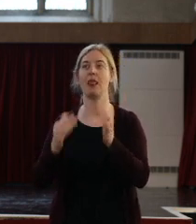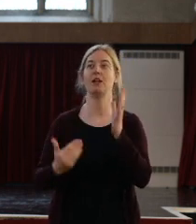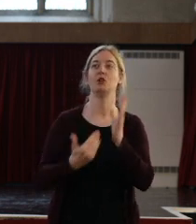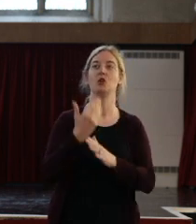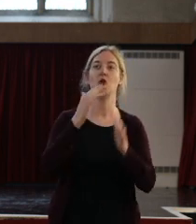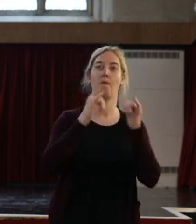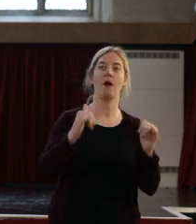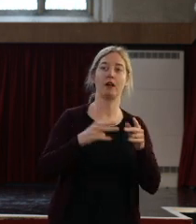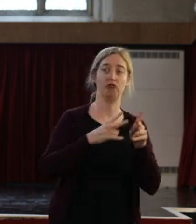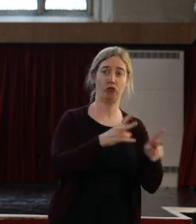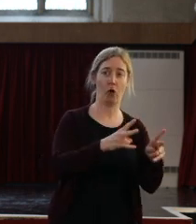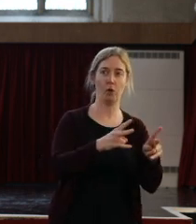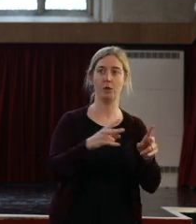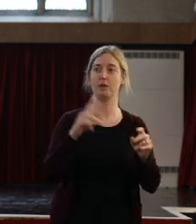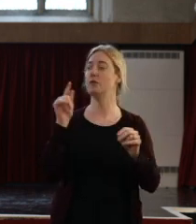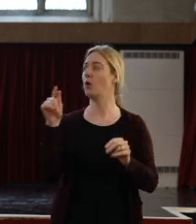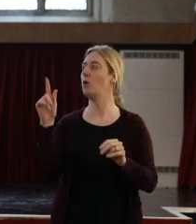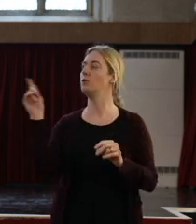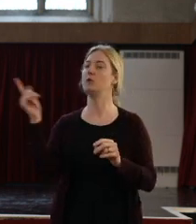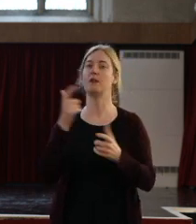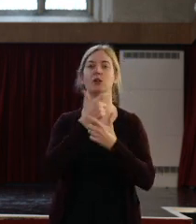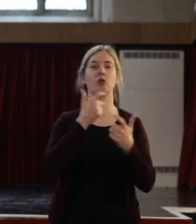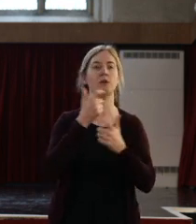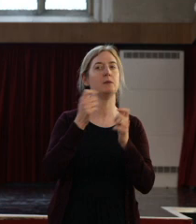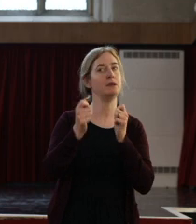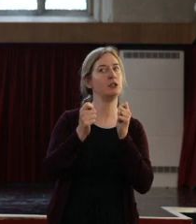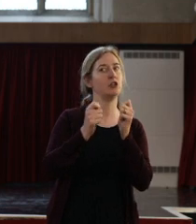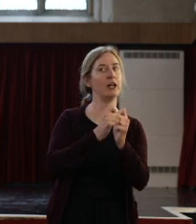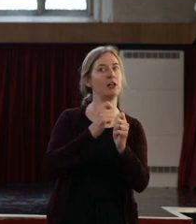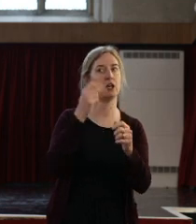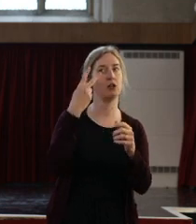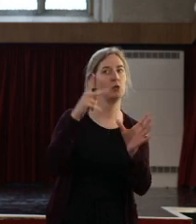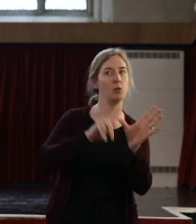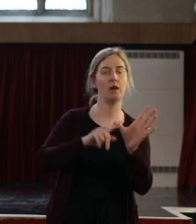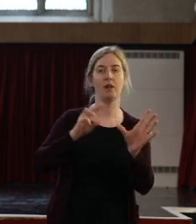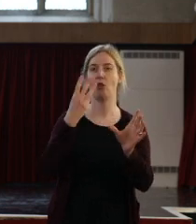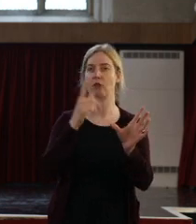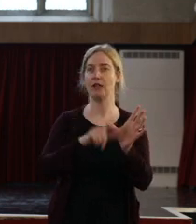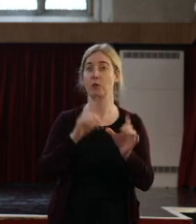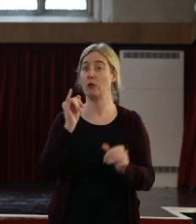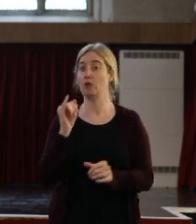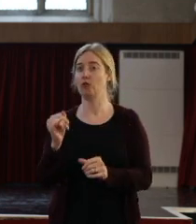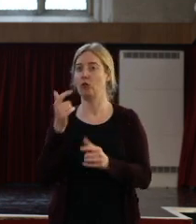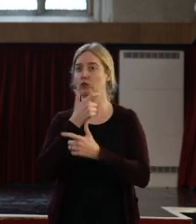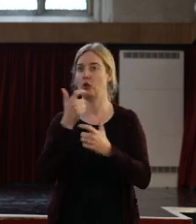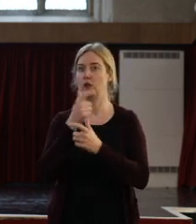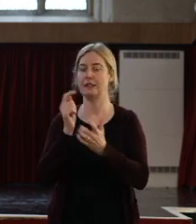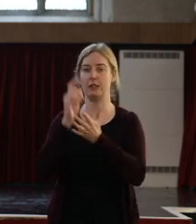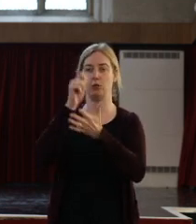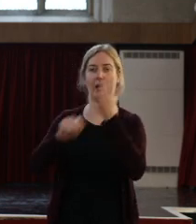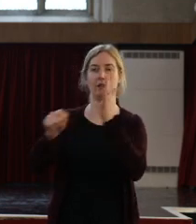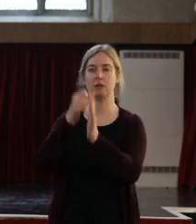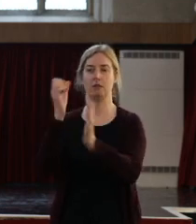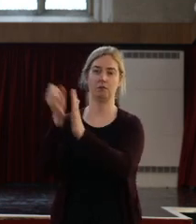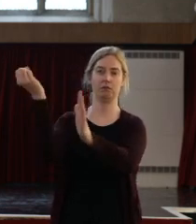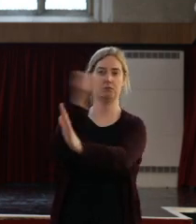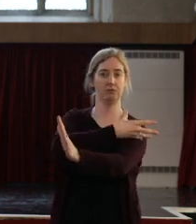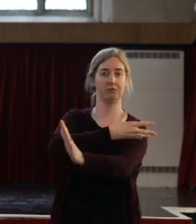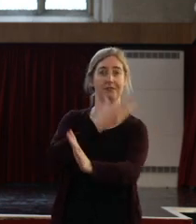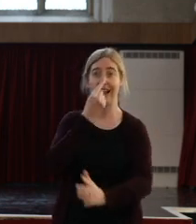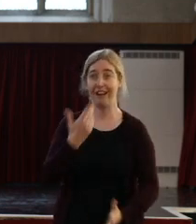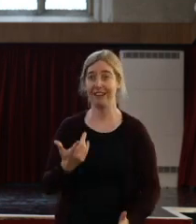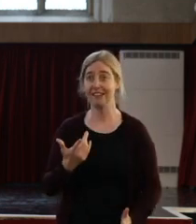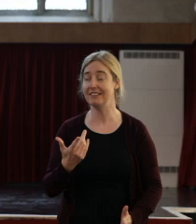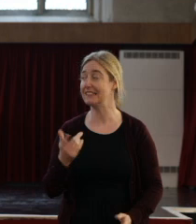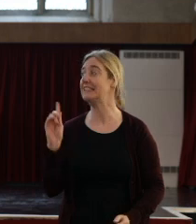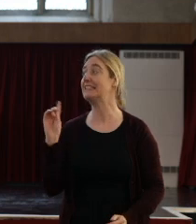changed, perhaps in even the last 2 or 3 years, in a culture where the wrong joke can see you cancelled for good. Yeah, I mean, it's